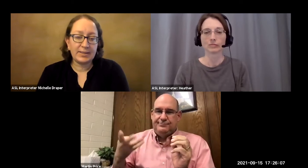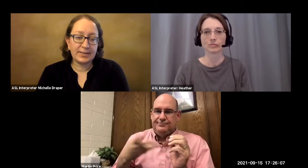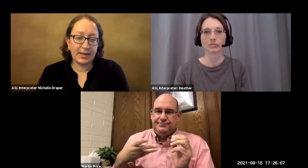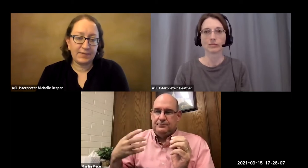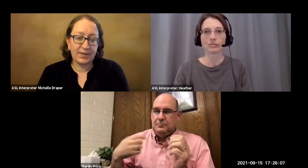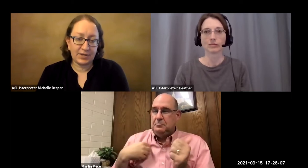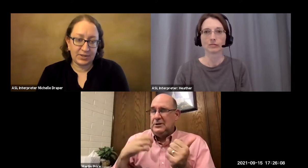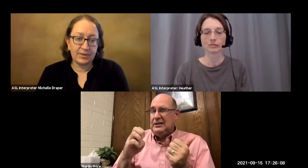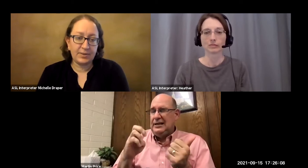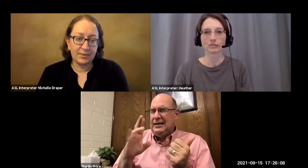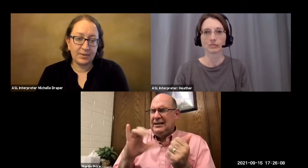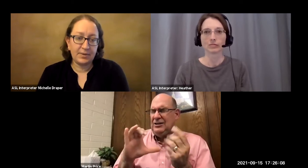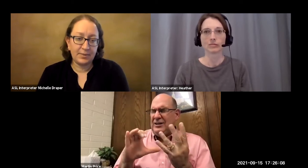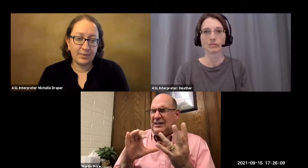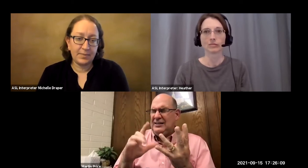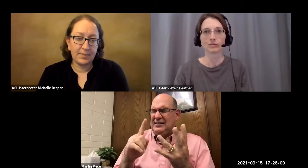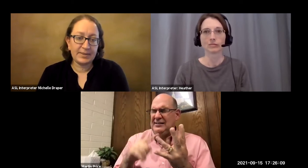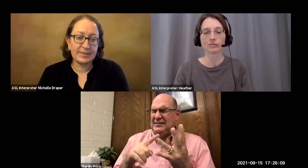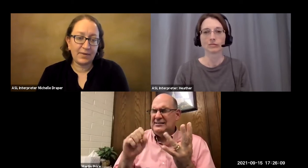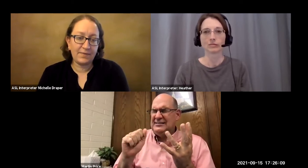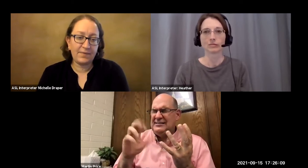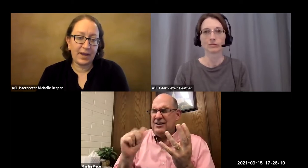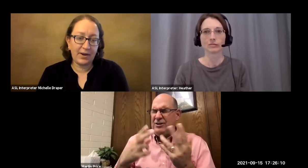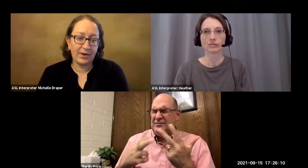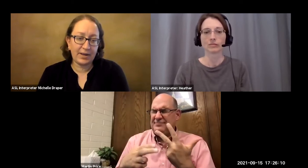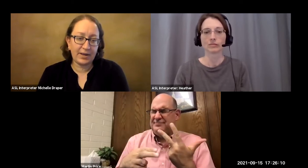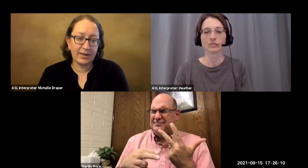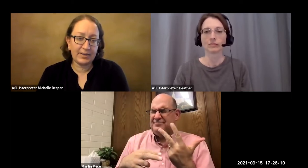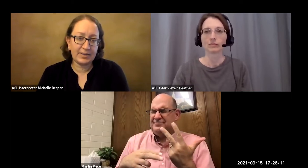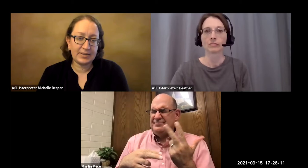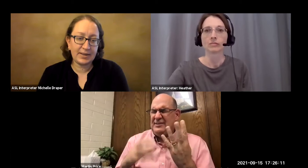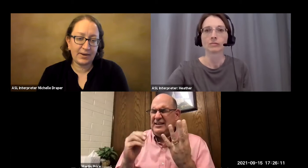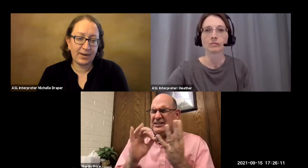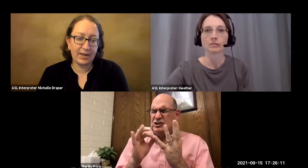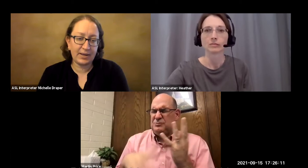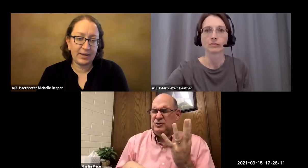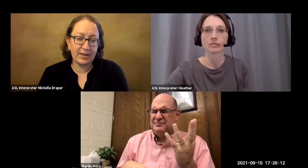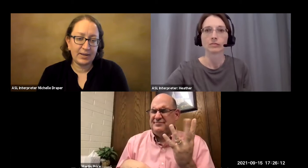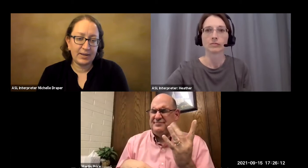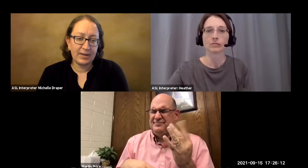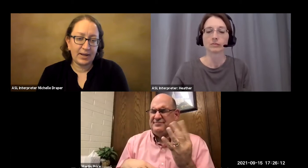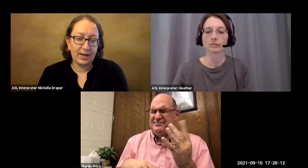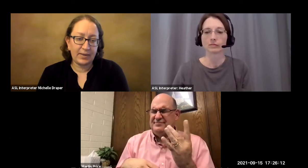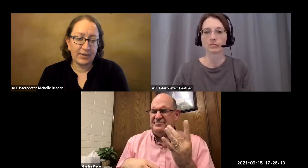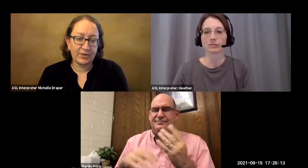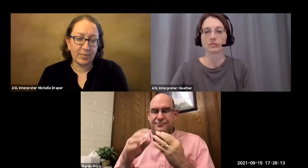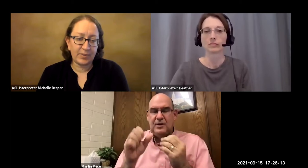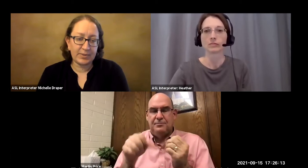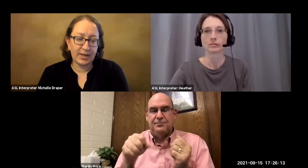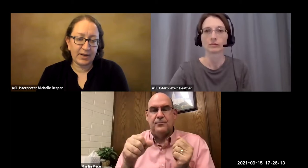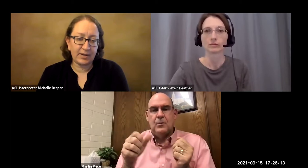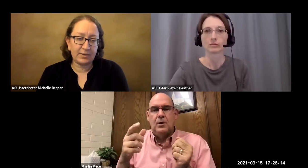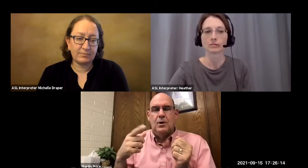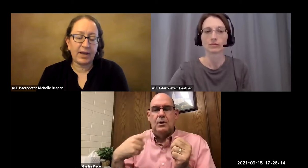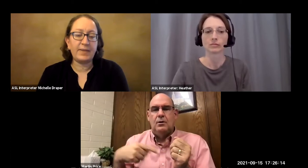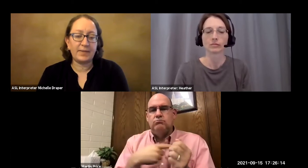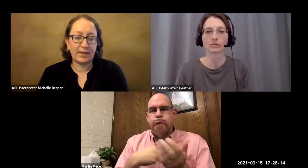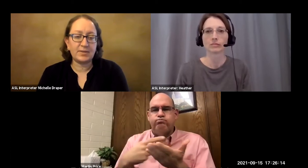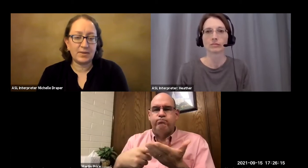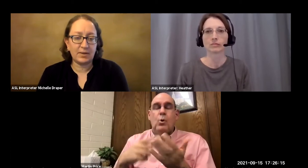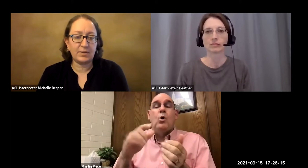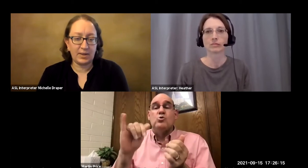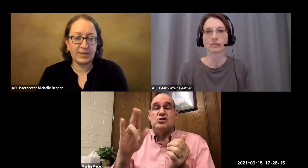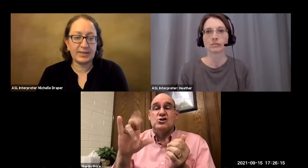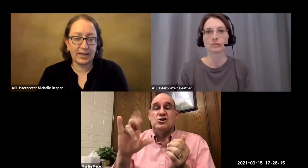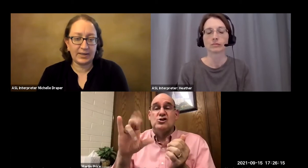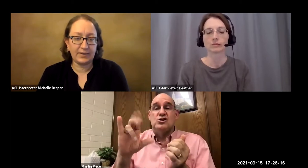At our last executive session, myself, Eric, Sarah, the interpreter was there. I think